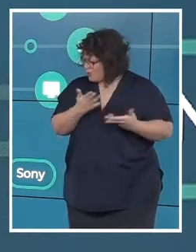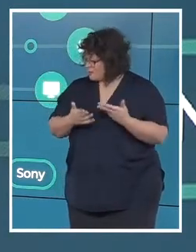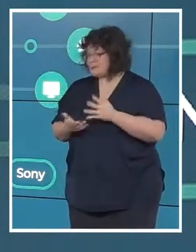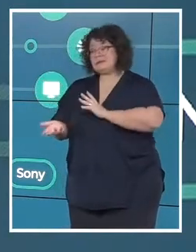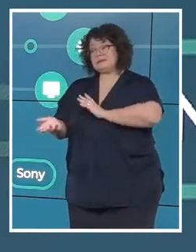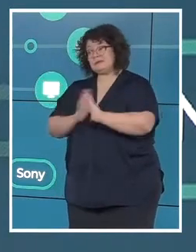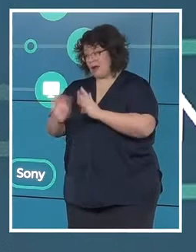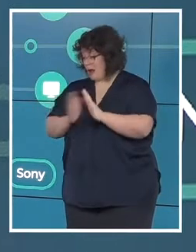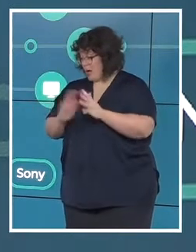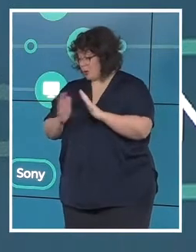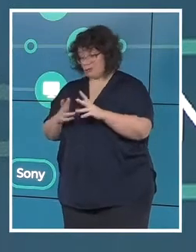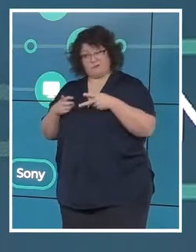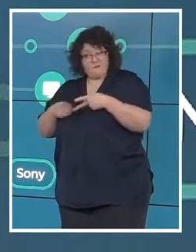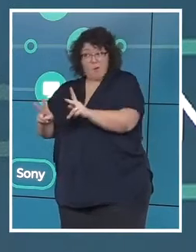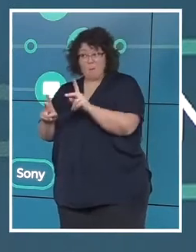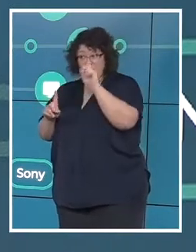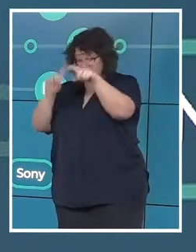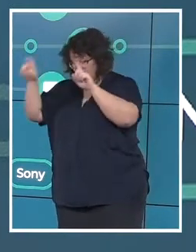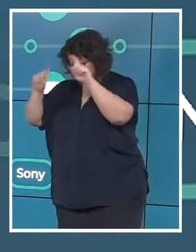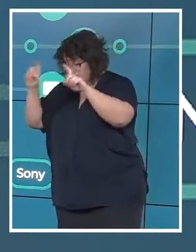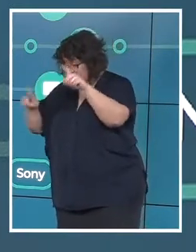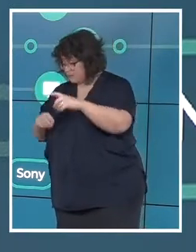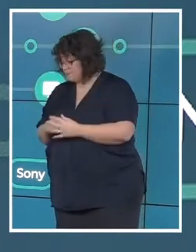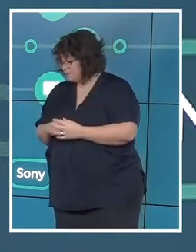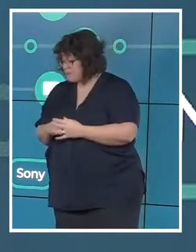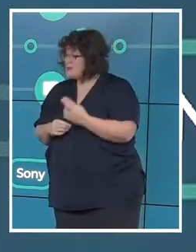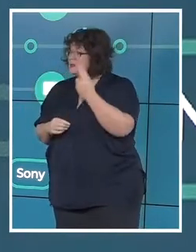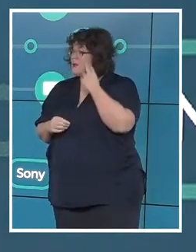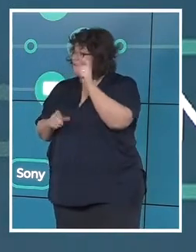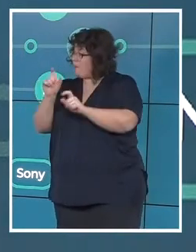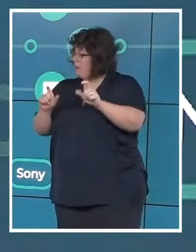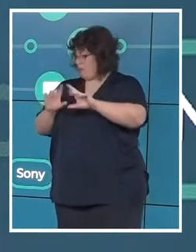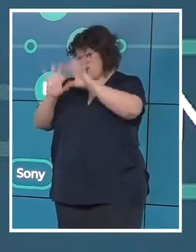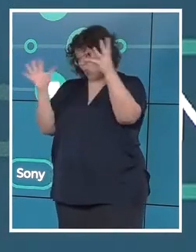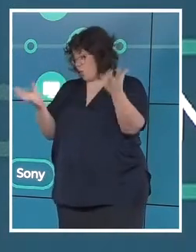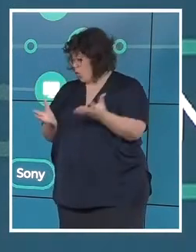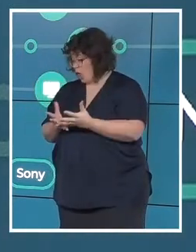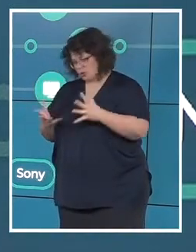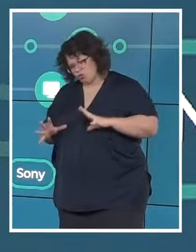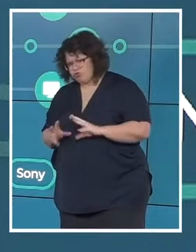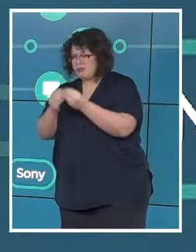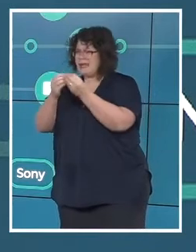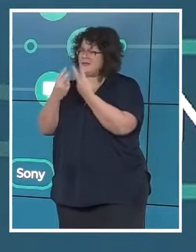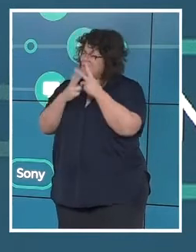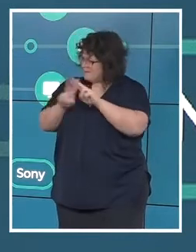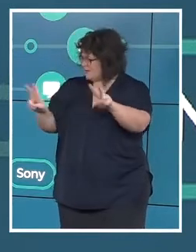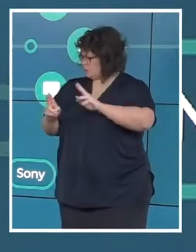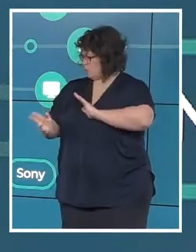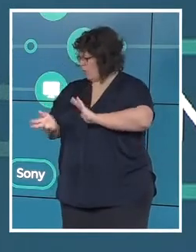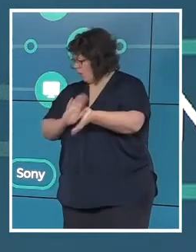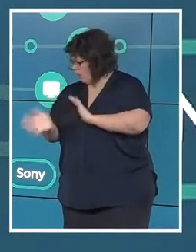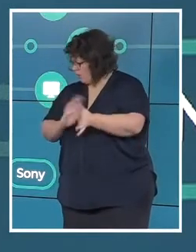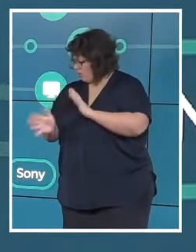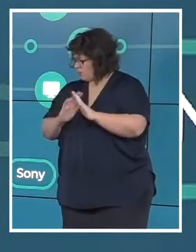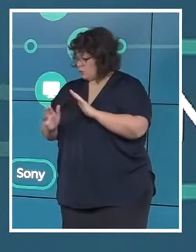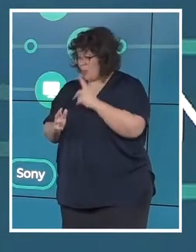all around the world have created visual sign languages so that we can have access to communication. If you